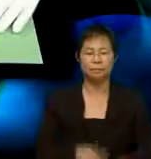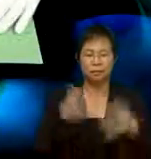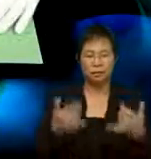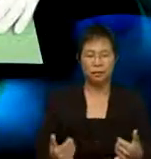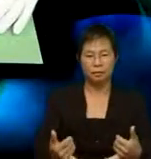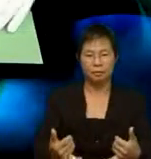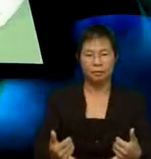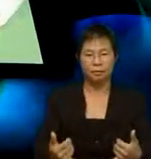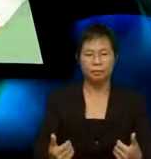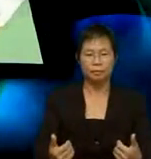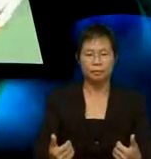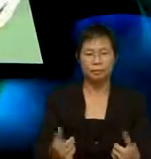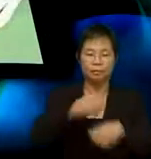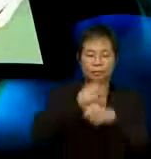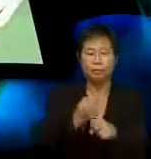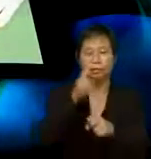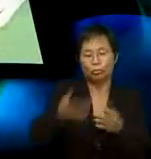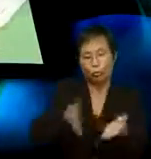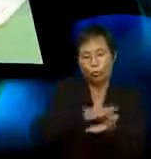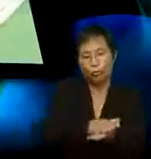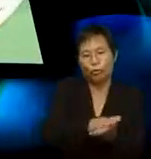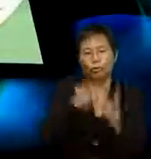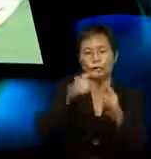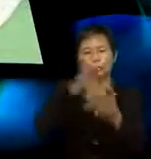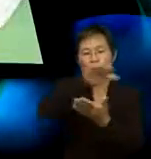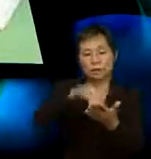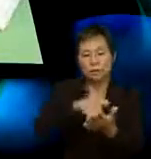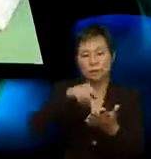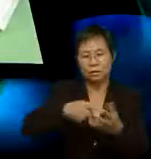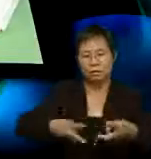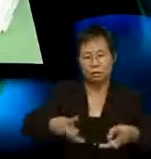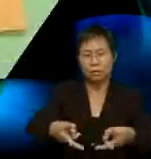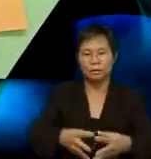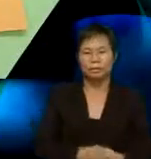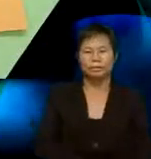Now, make two more folds to the center this way.